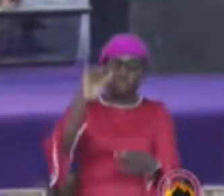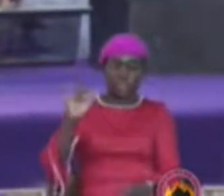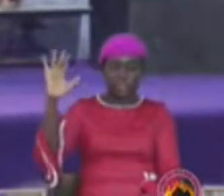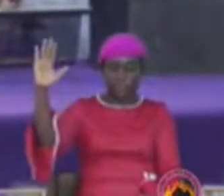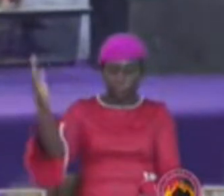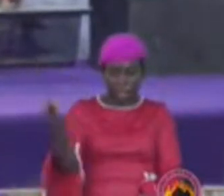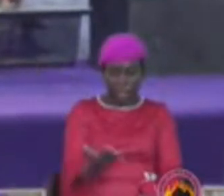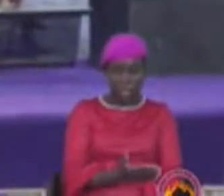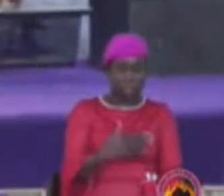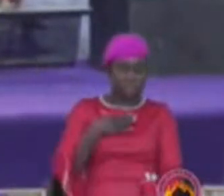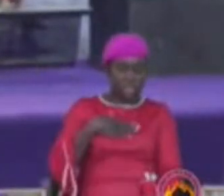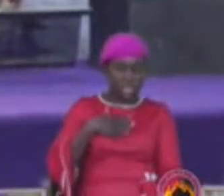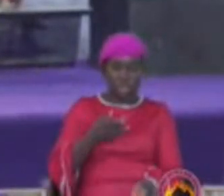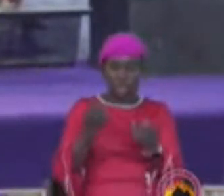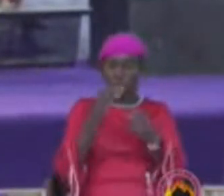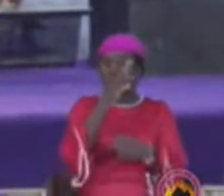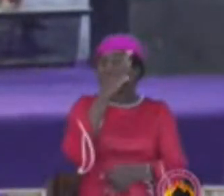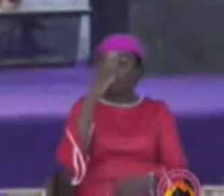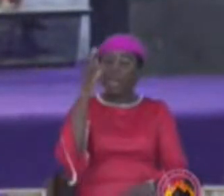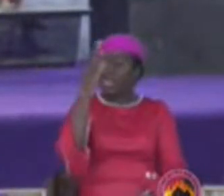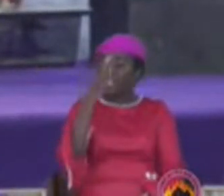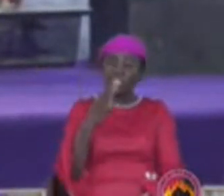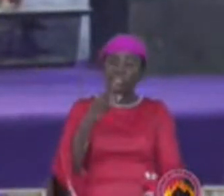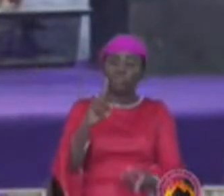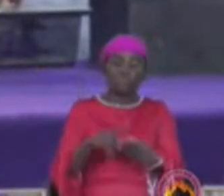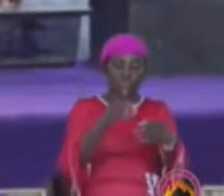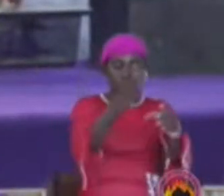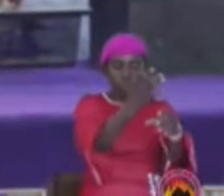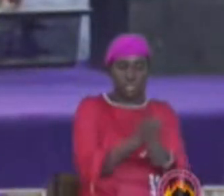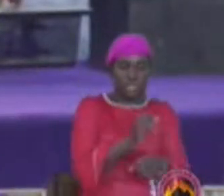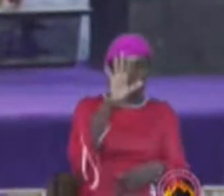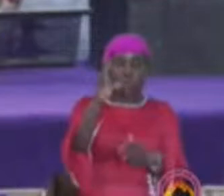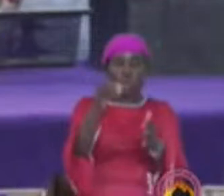come fasting and come and receive your own blessing.